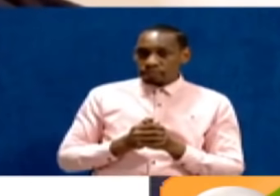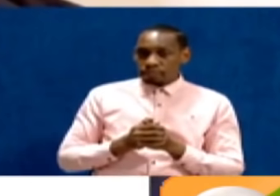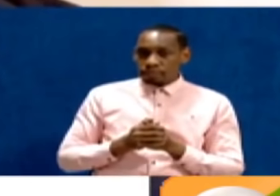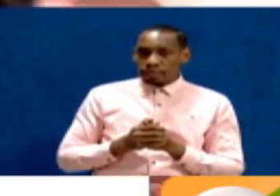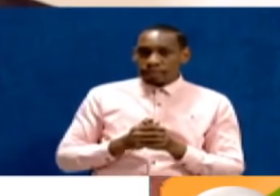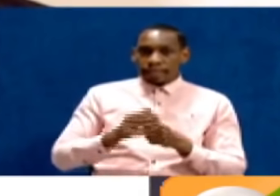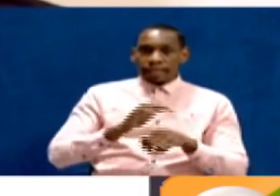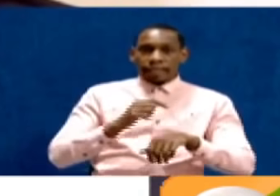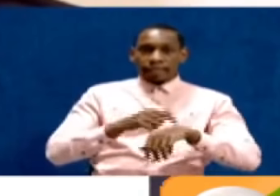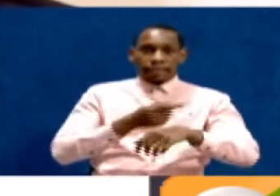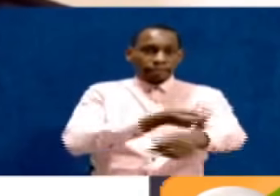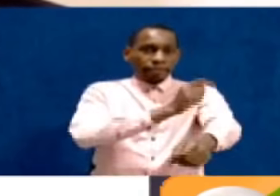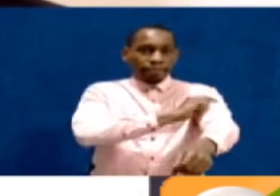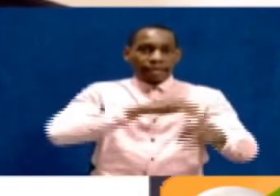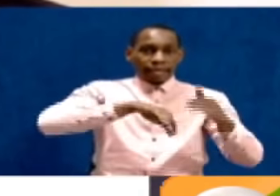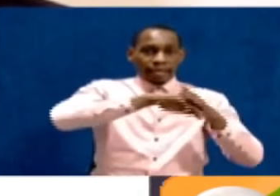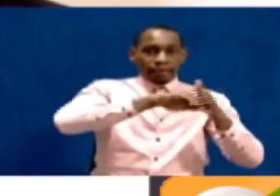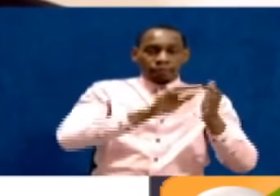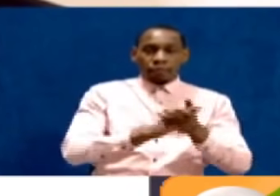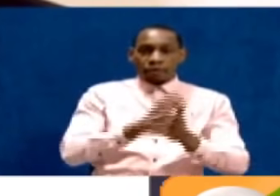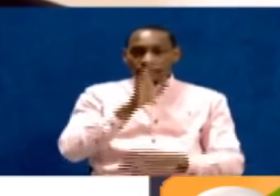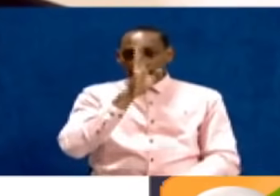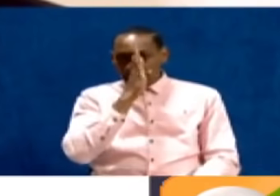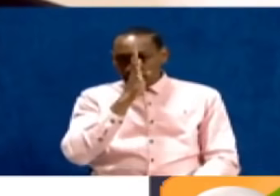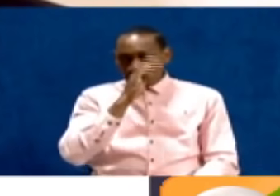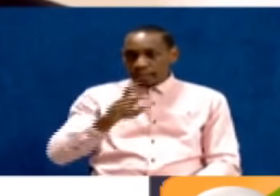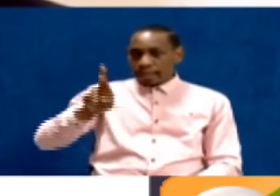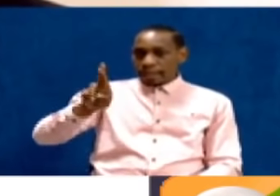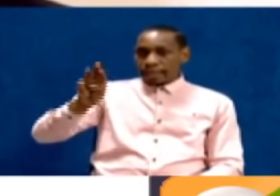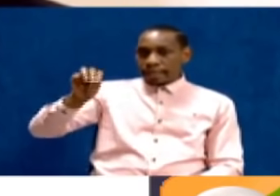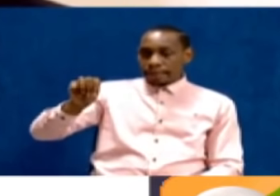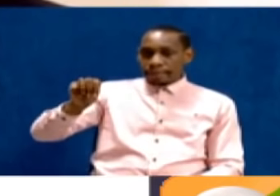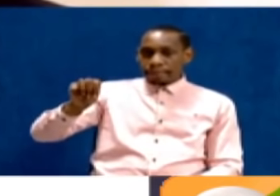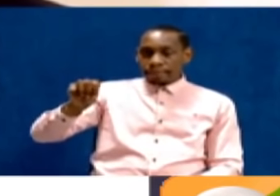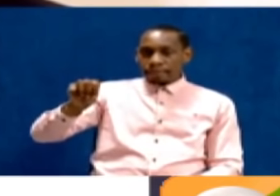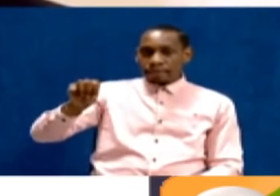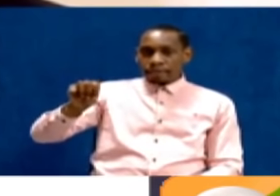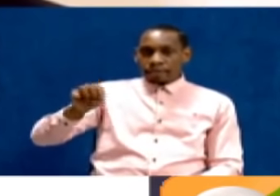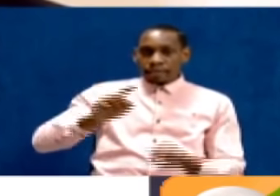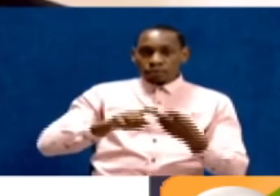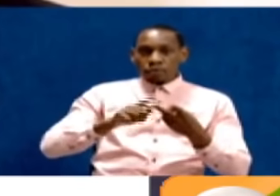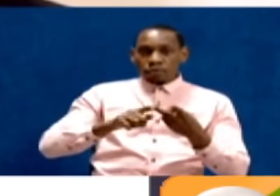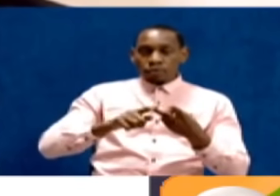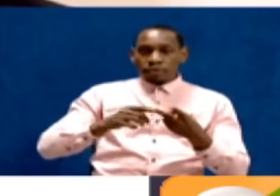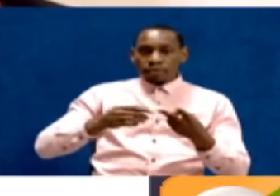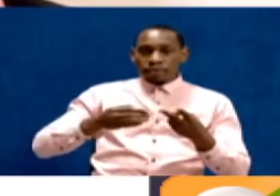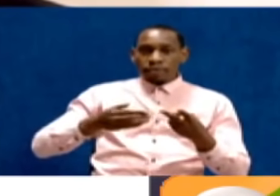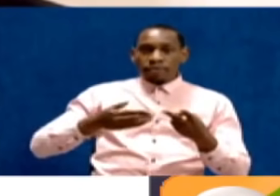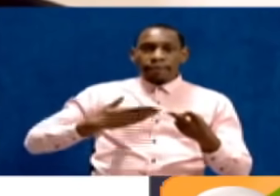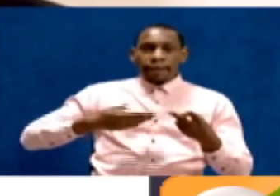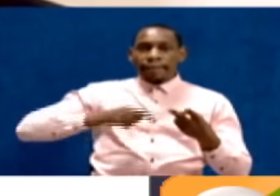and when we go to La Liga, I'm sometimes torn between Real Madrid and Barcelona.